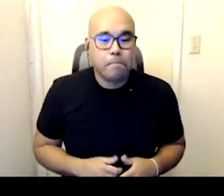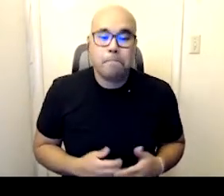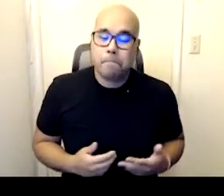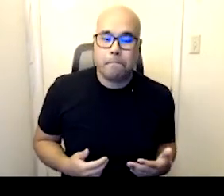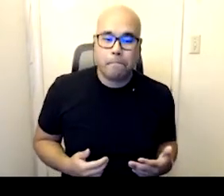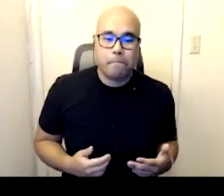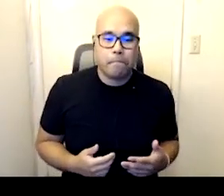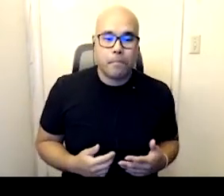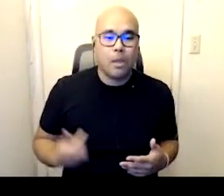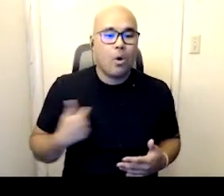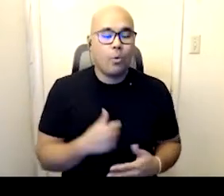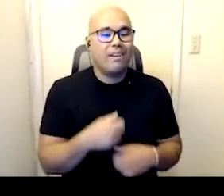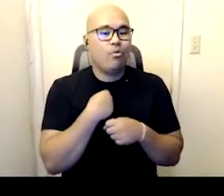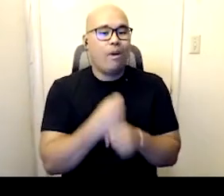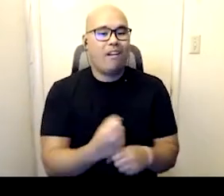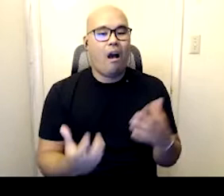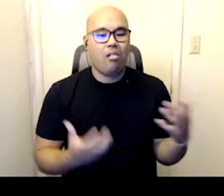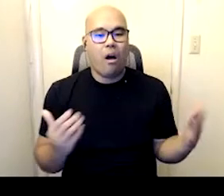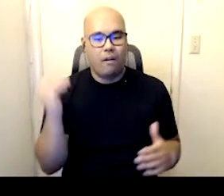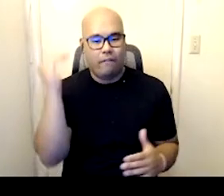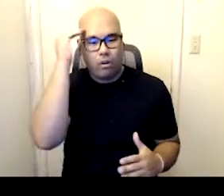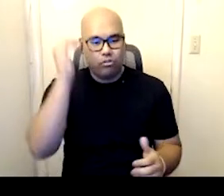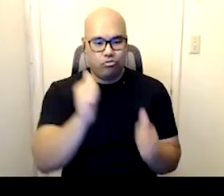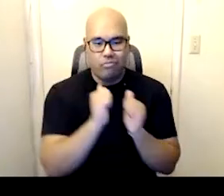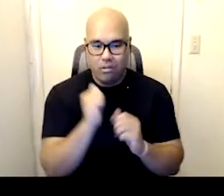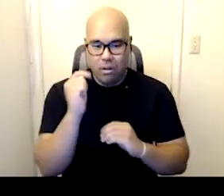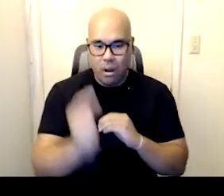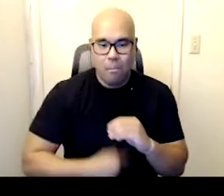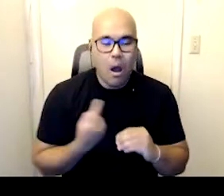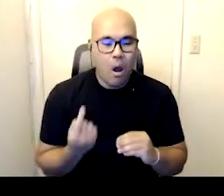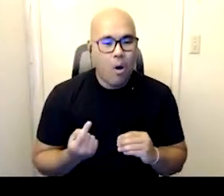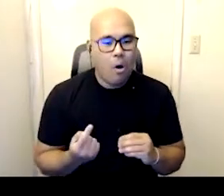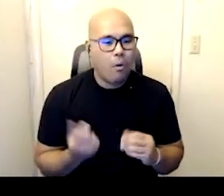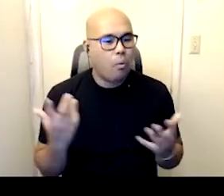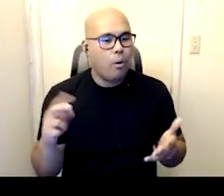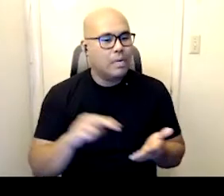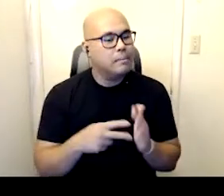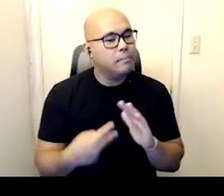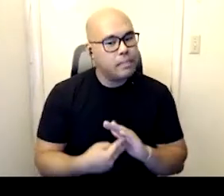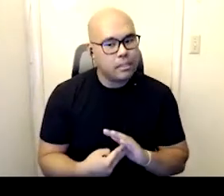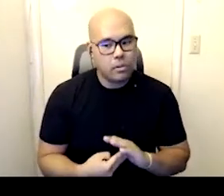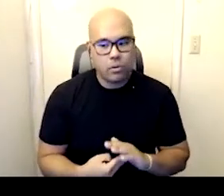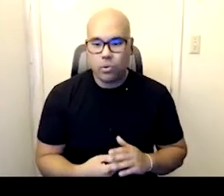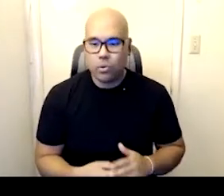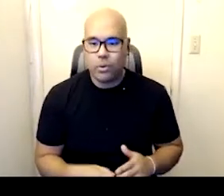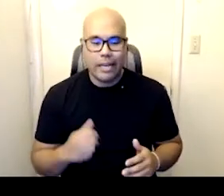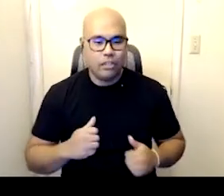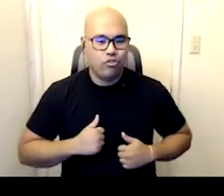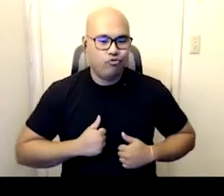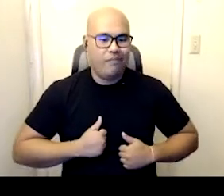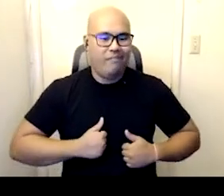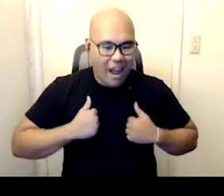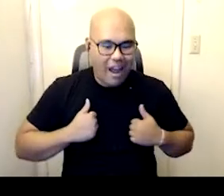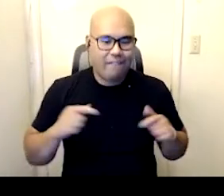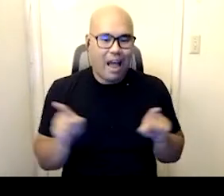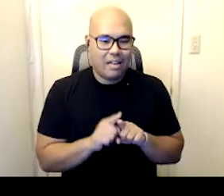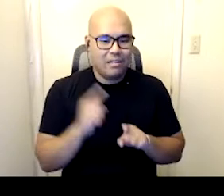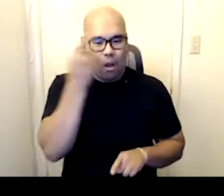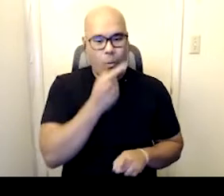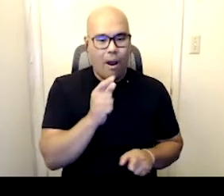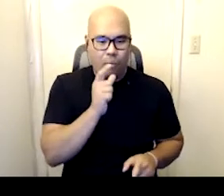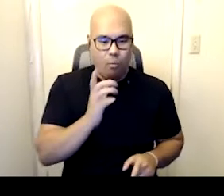we created a lot of knowledge together about what it means to survive as a Hawaiian woman